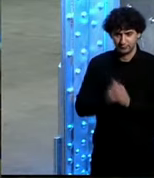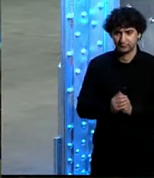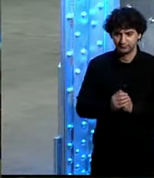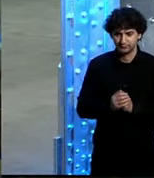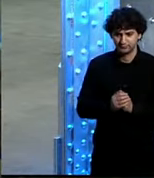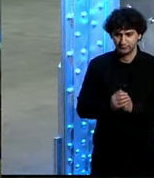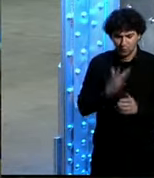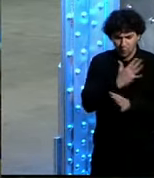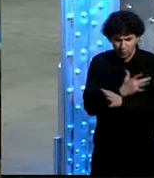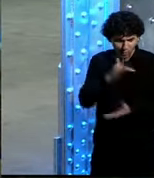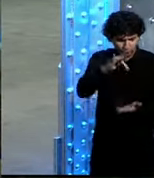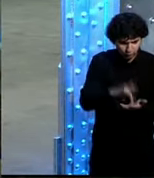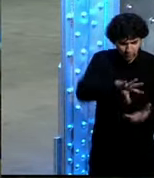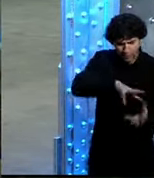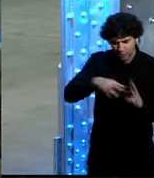commercial possibilities.